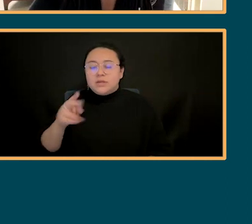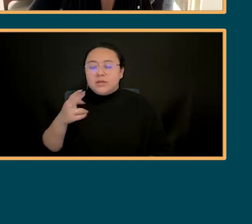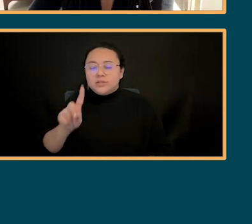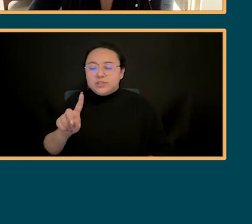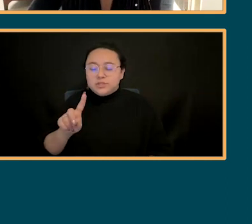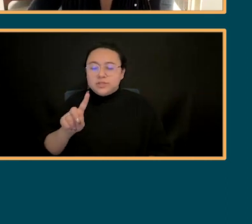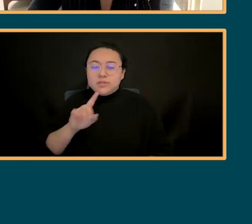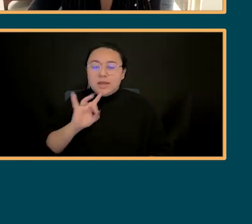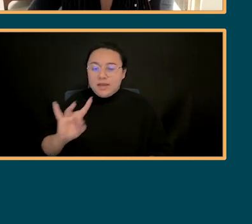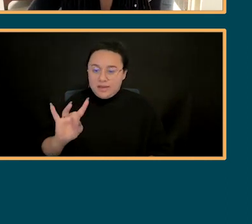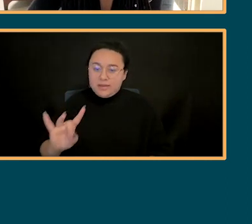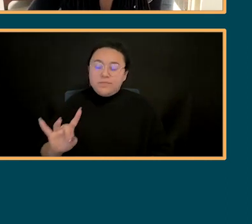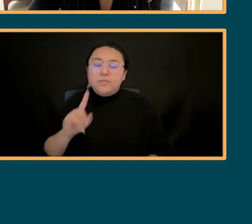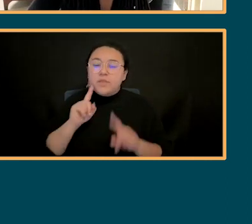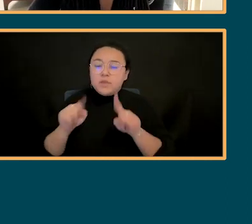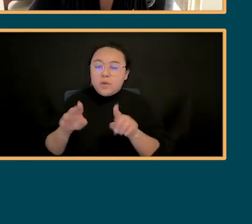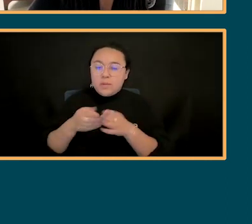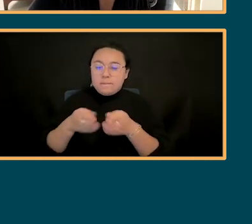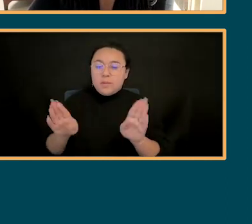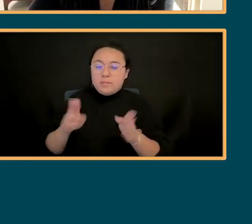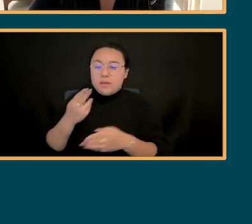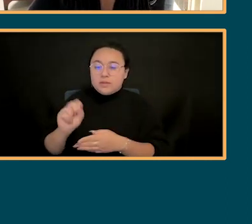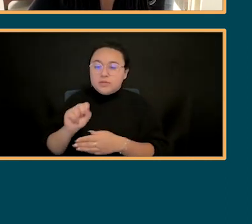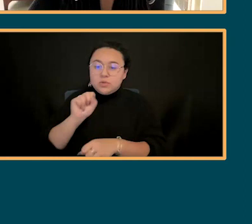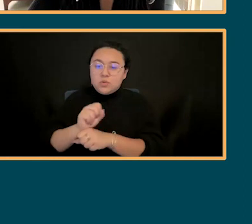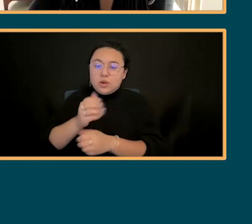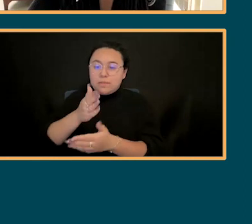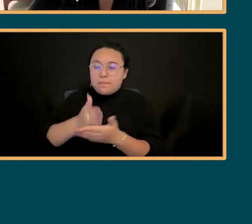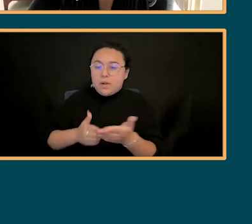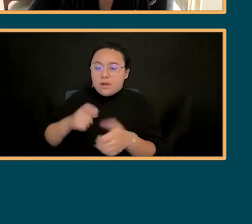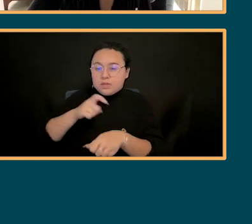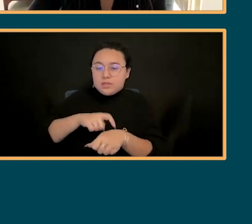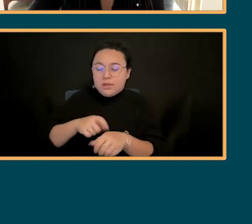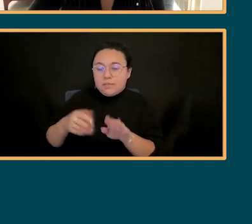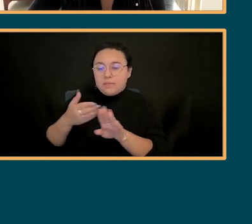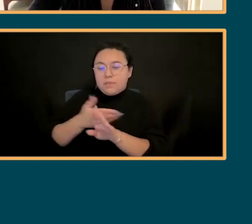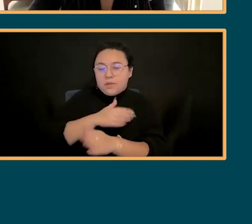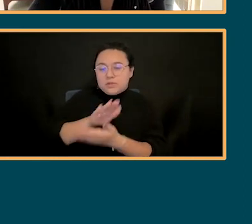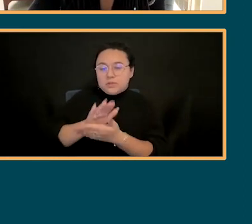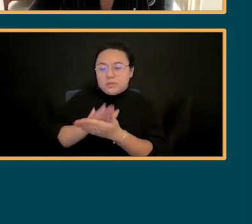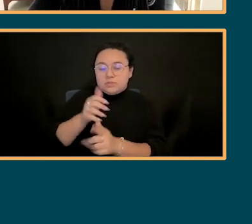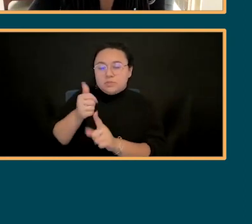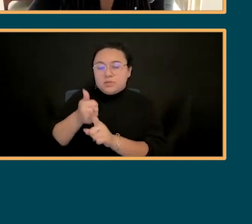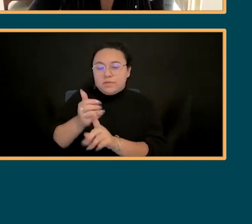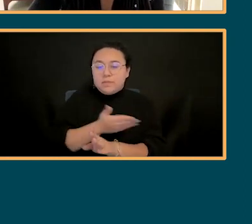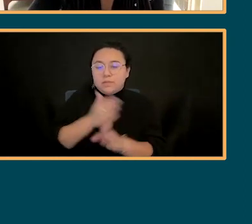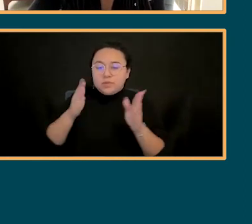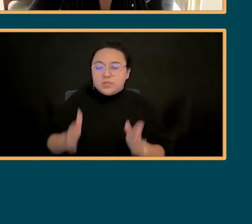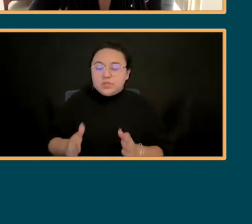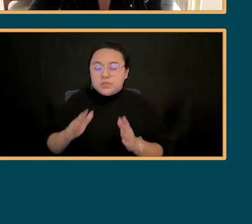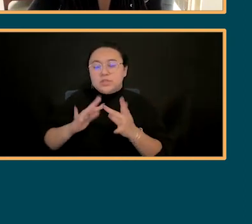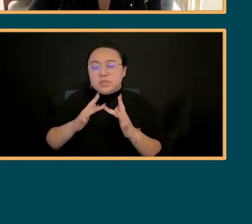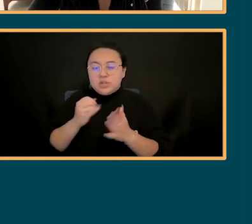years of age. They attend a public high school and work part-time at a preschool. They are a musician. They create digital